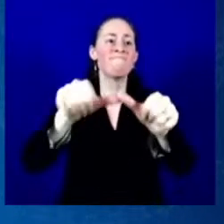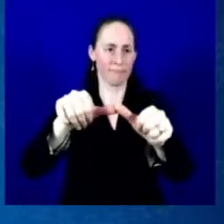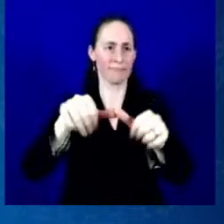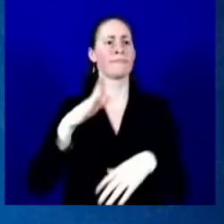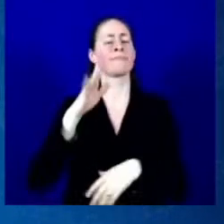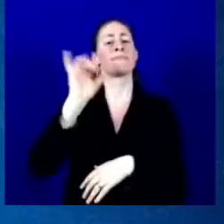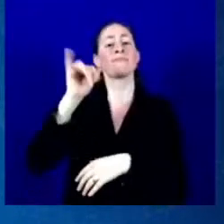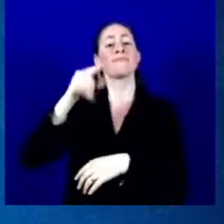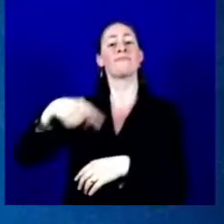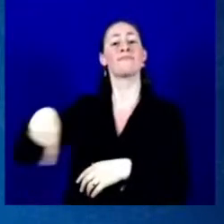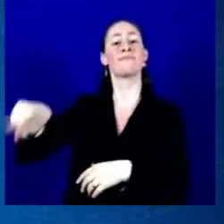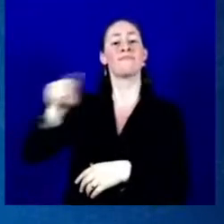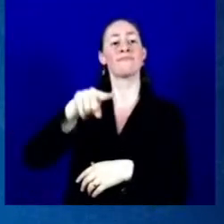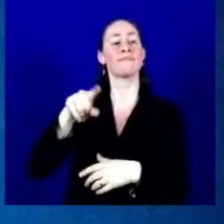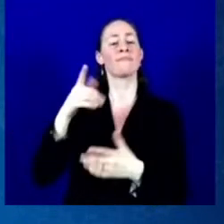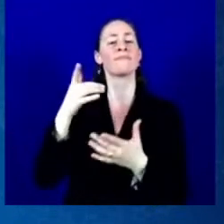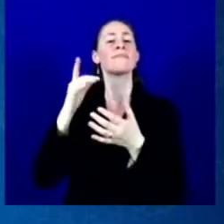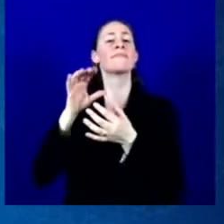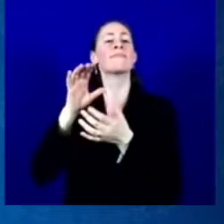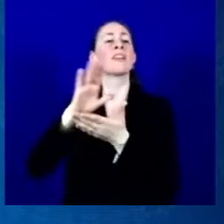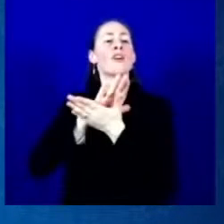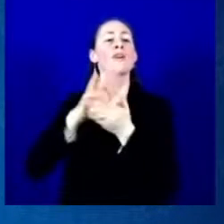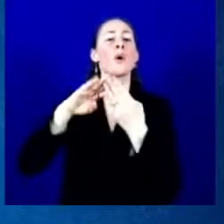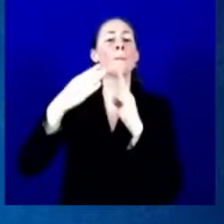you begin to change the dynamic.